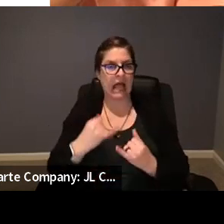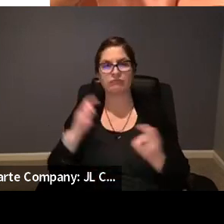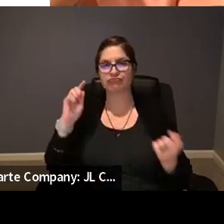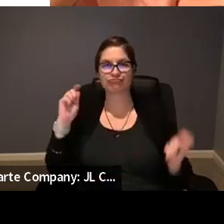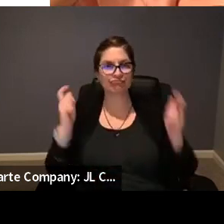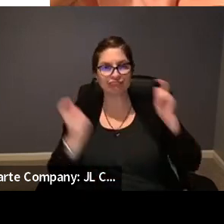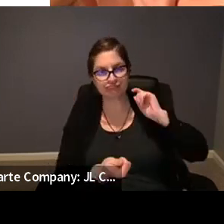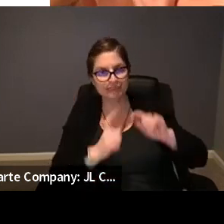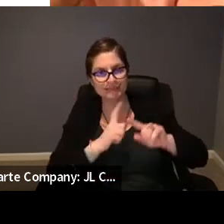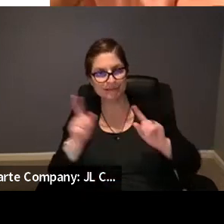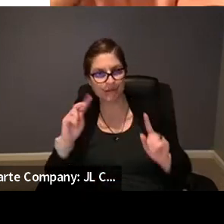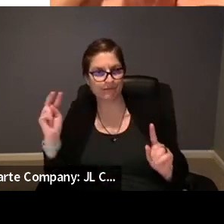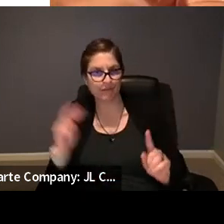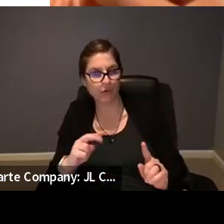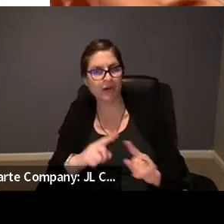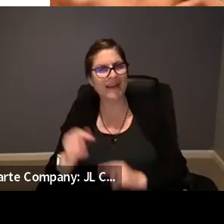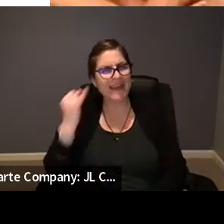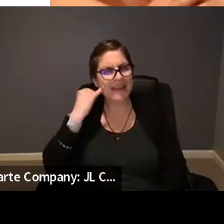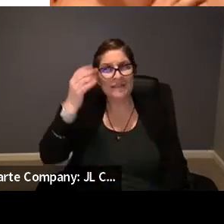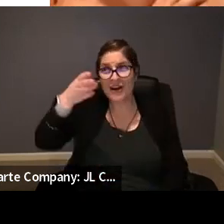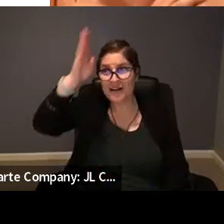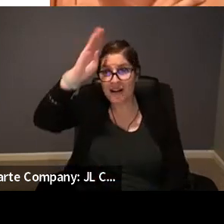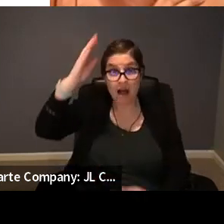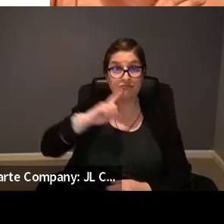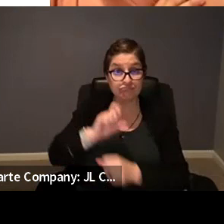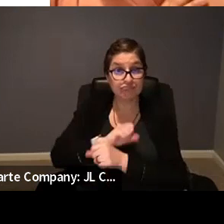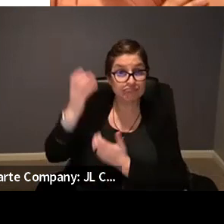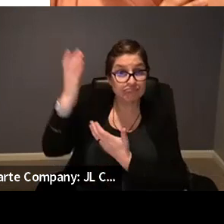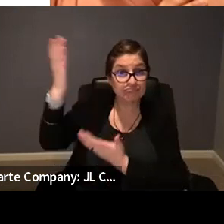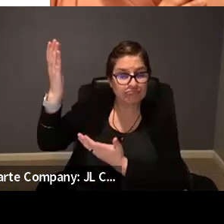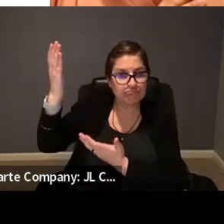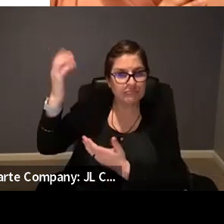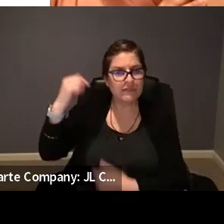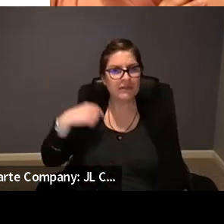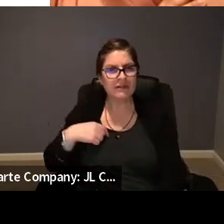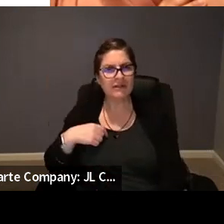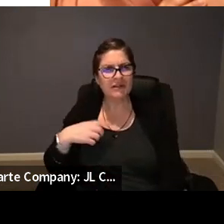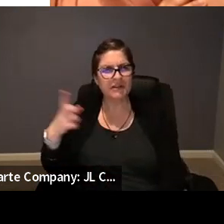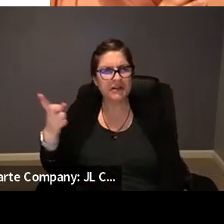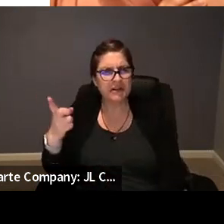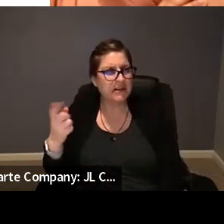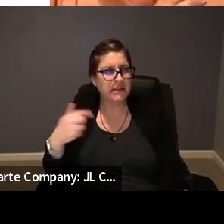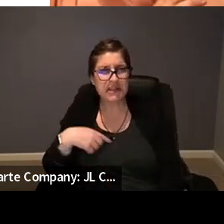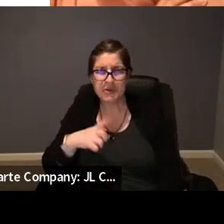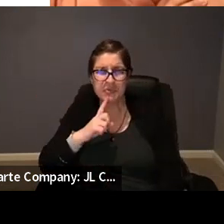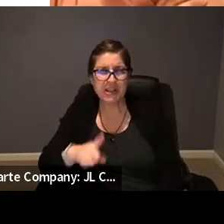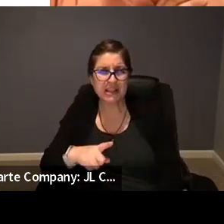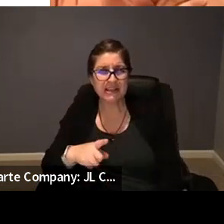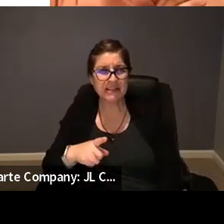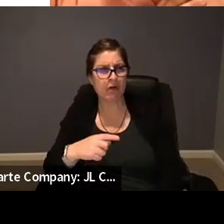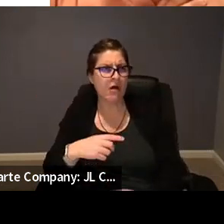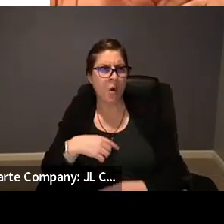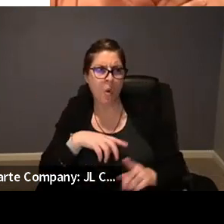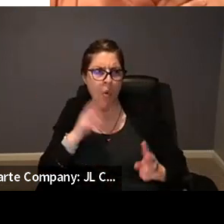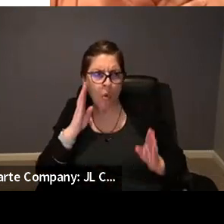I said, if God exists, what does he care what somebody sings like if somebody's singing and, you